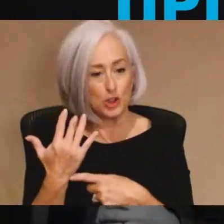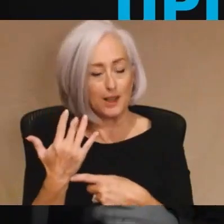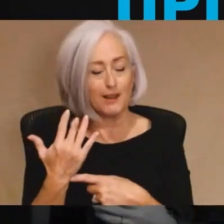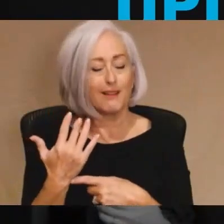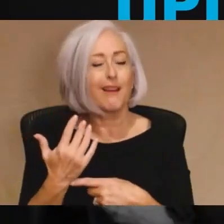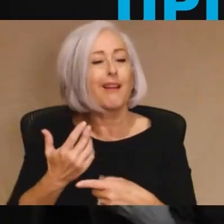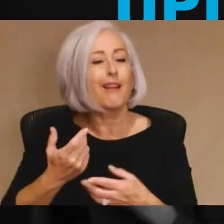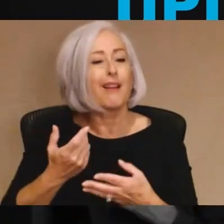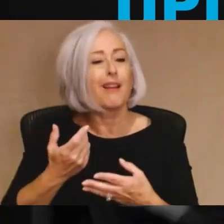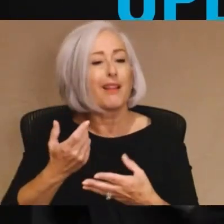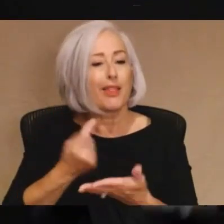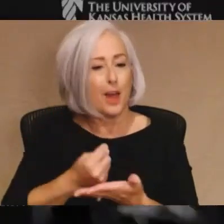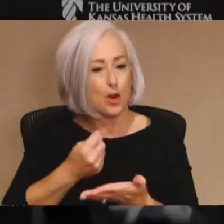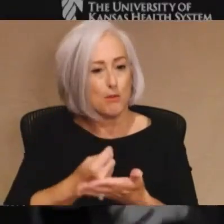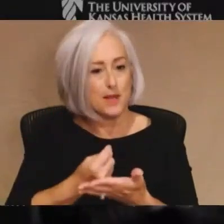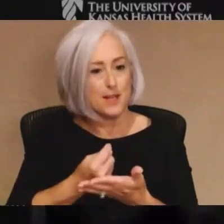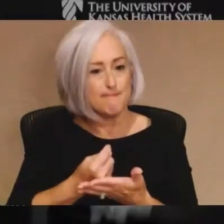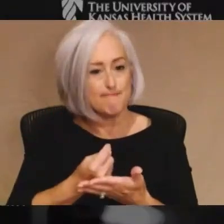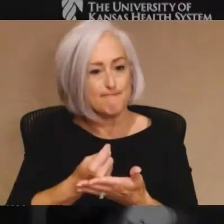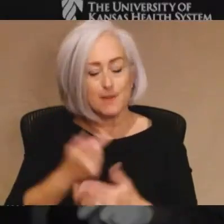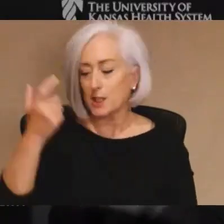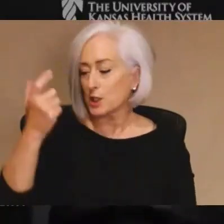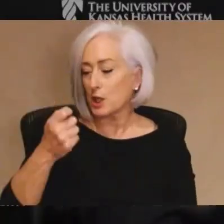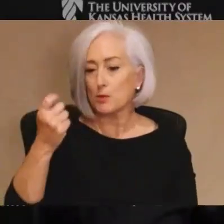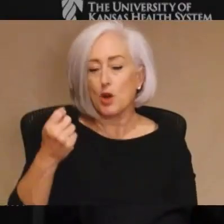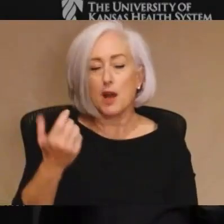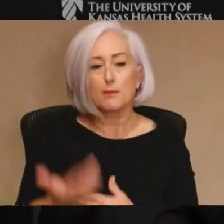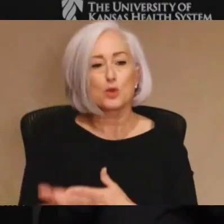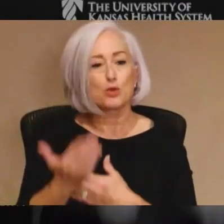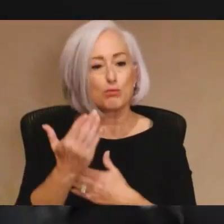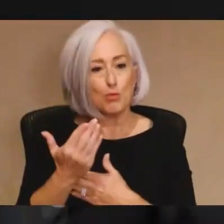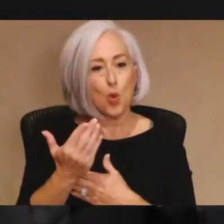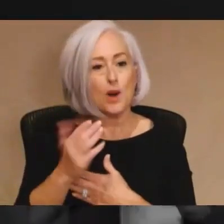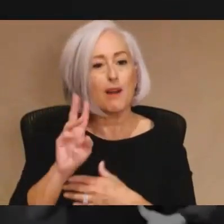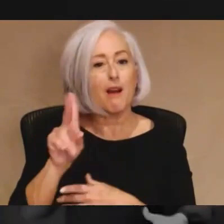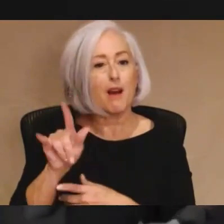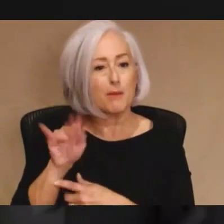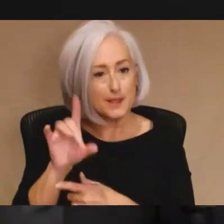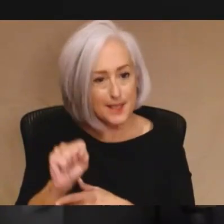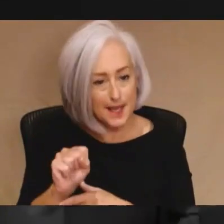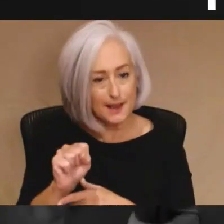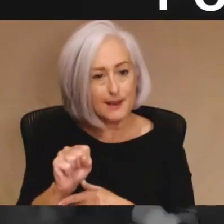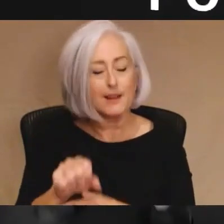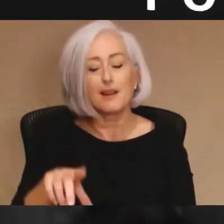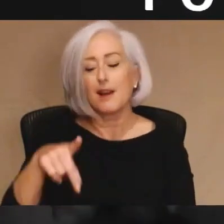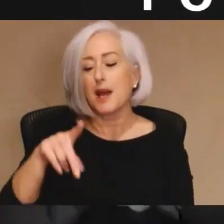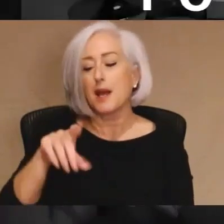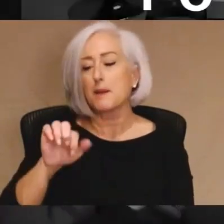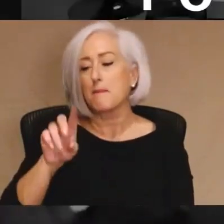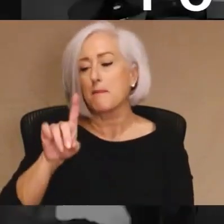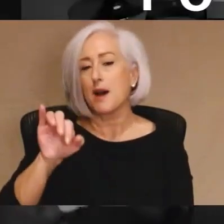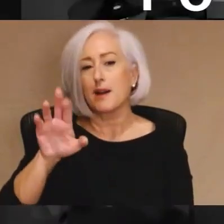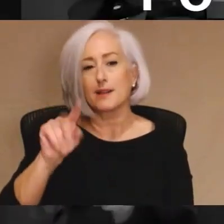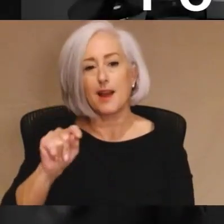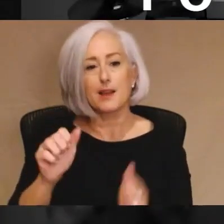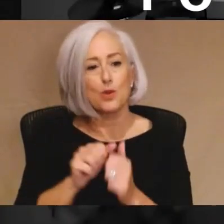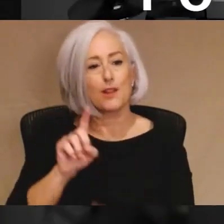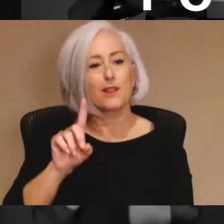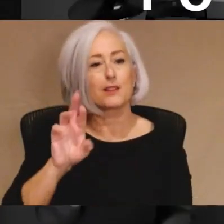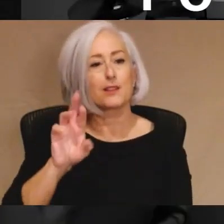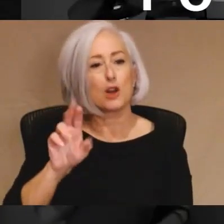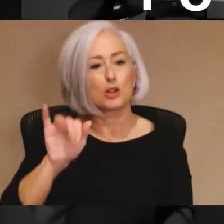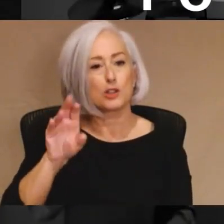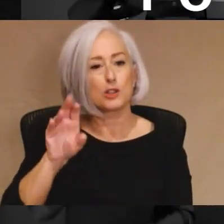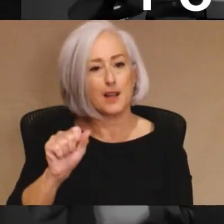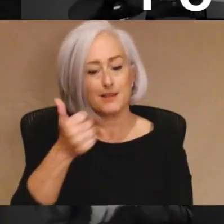Subscribe to our Morning Medical Update and Open Mics with Dr. Stites podcast. Now, everywhere podcasts are available.